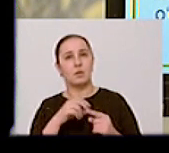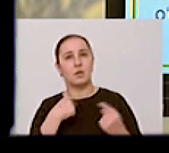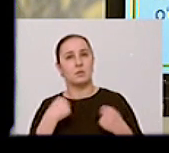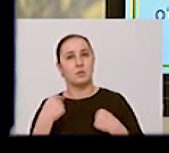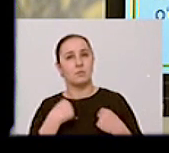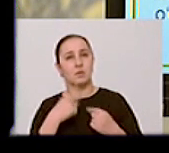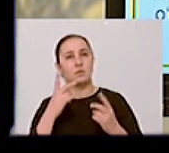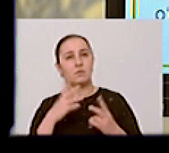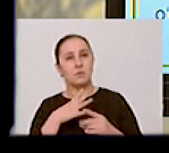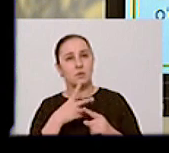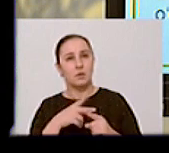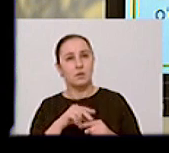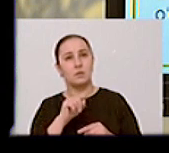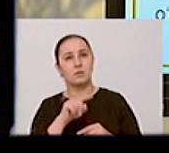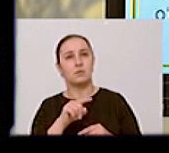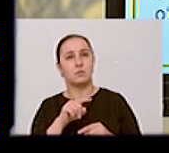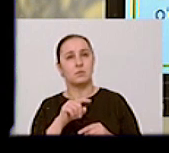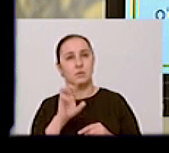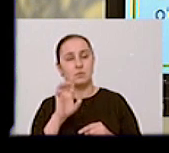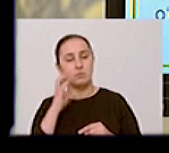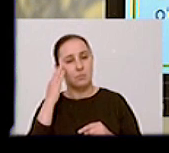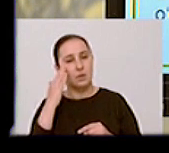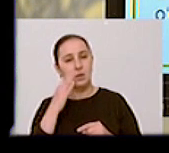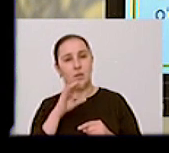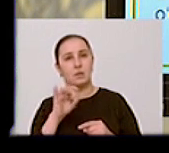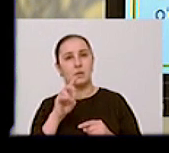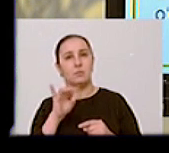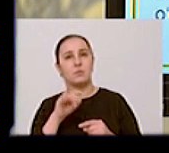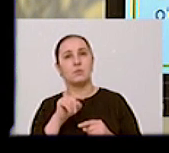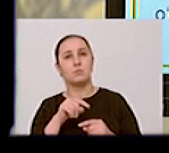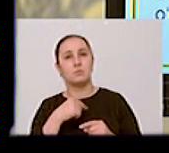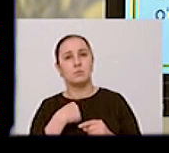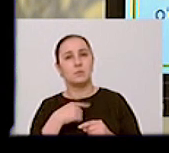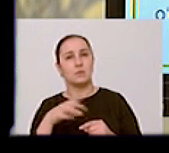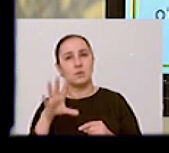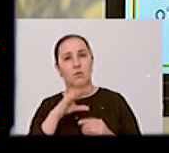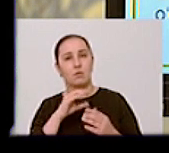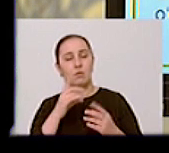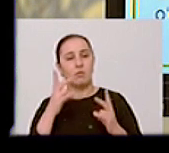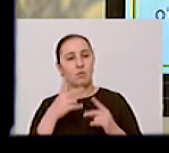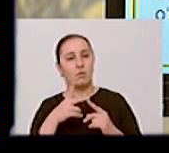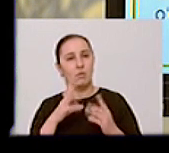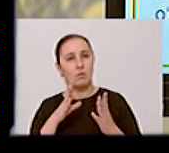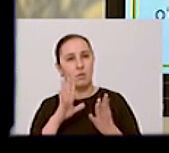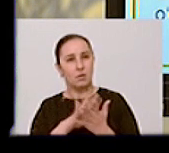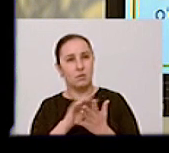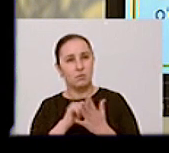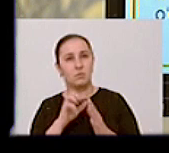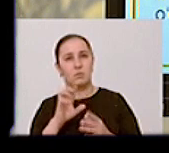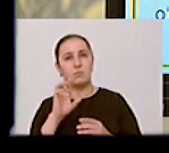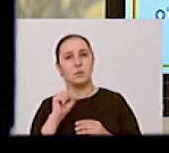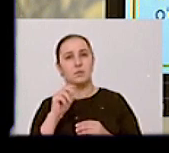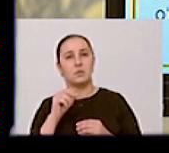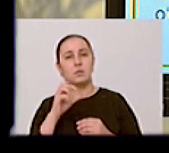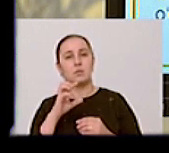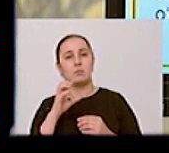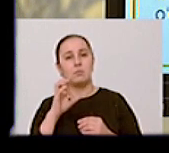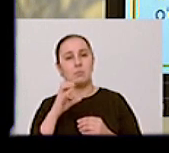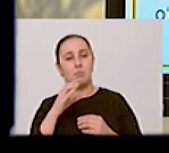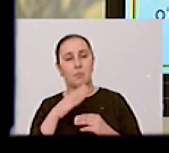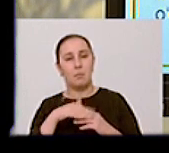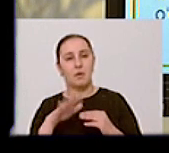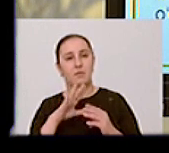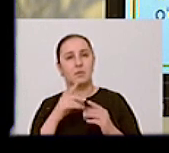azobga giriftor qilgan beilimlikdir. Bizlarni xonavayron, bachagiryon va bevatan